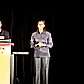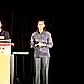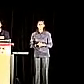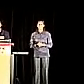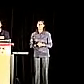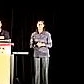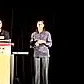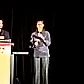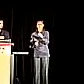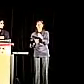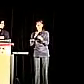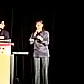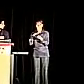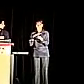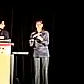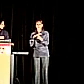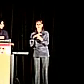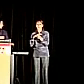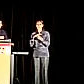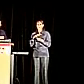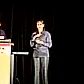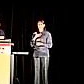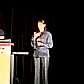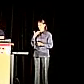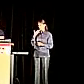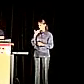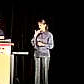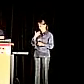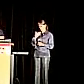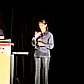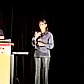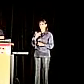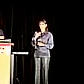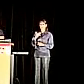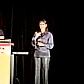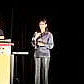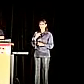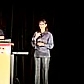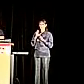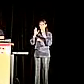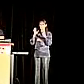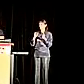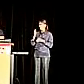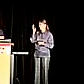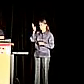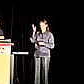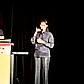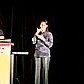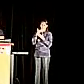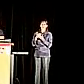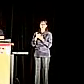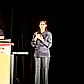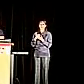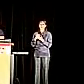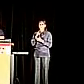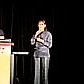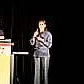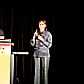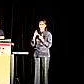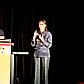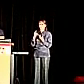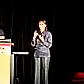Um, first of all, thank you for giving such a great talk. I know you must have practiced,